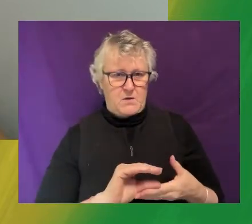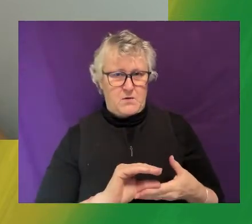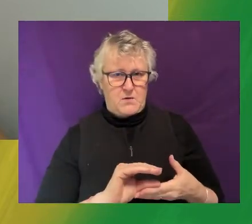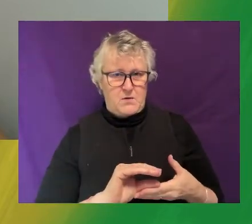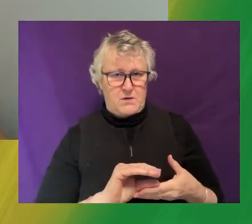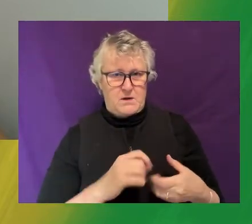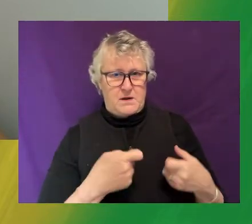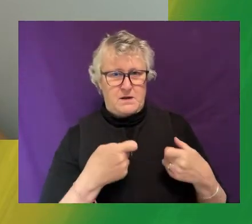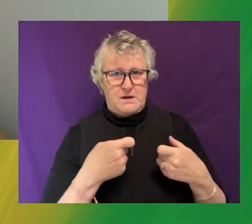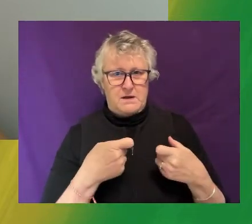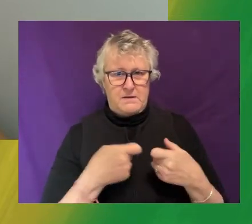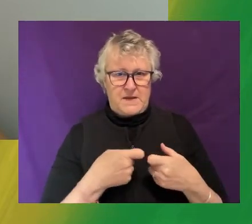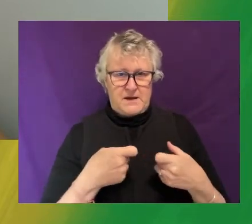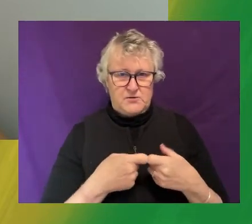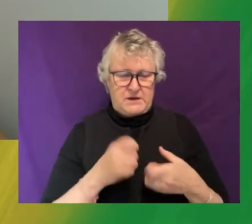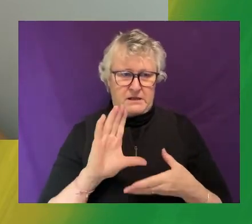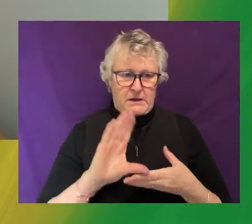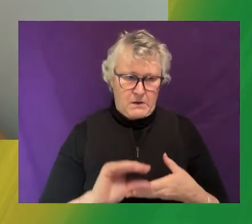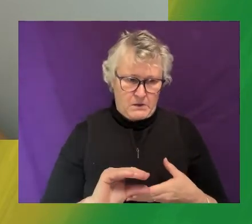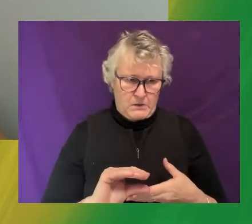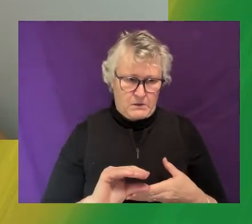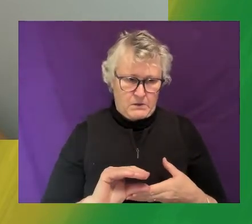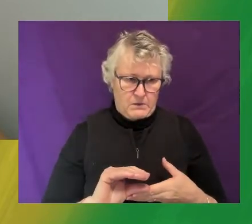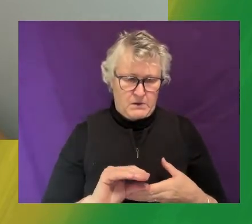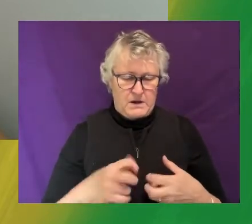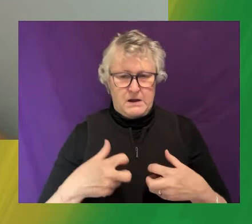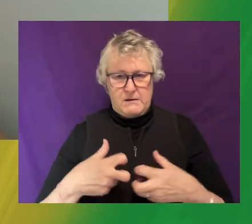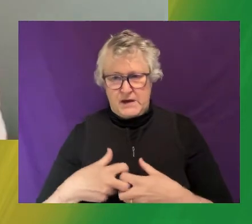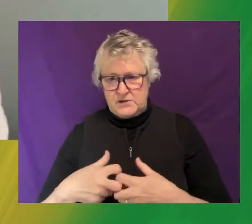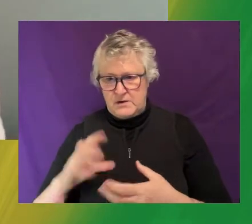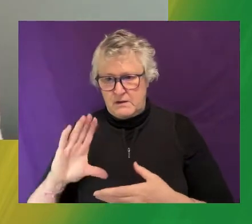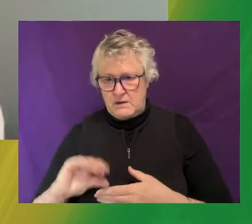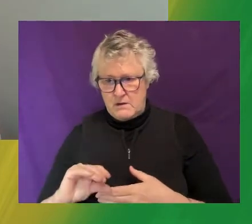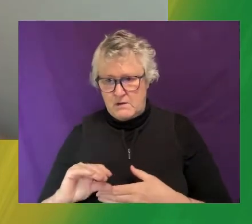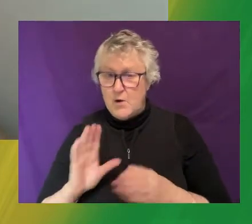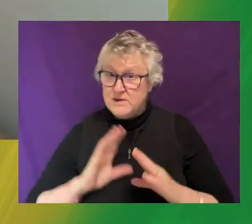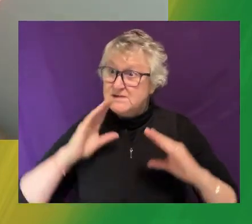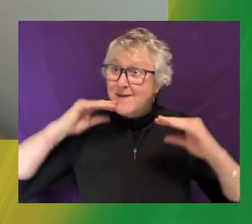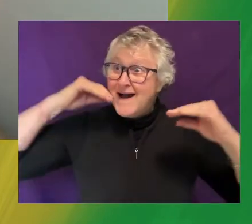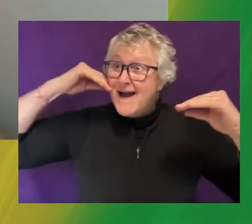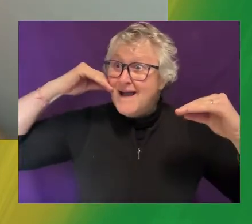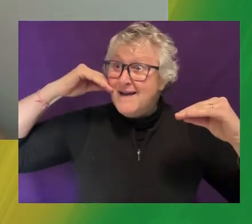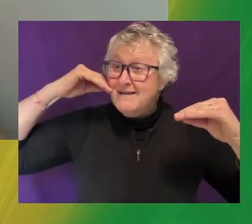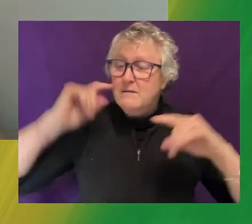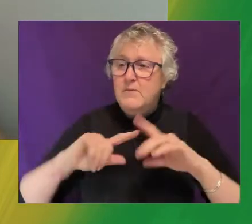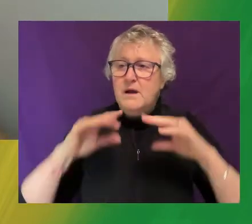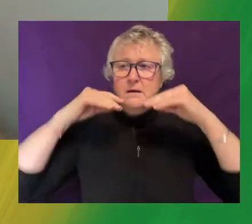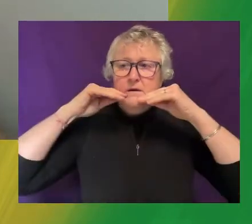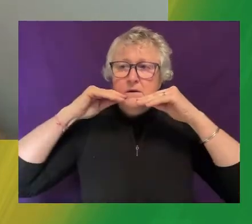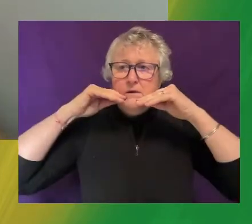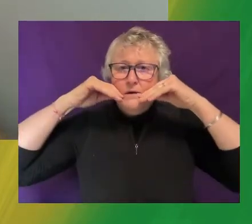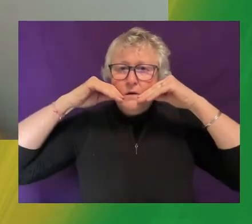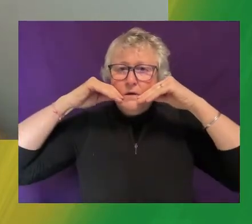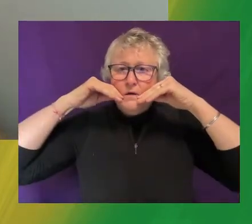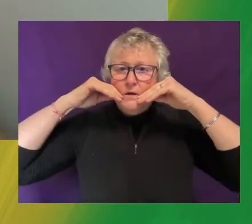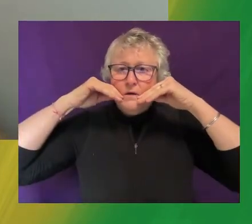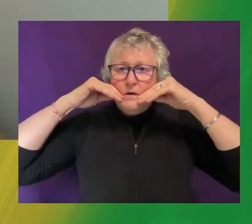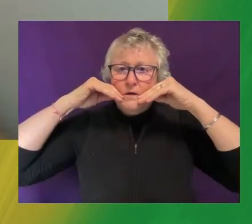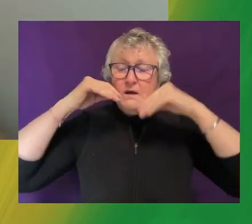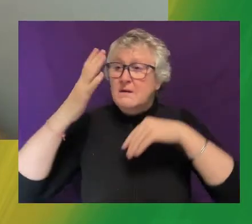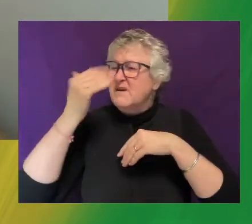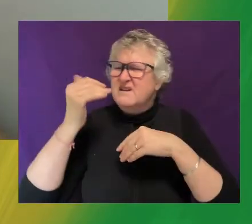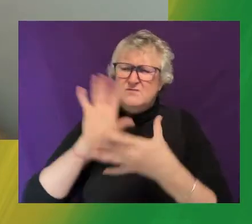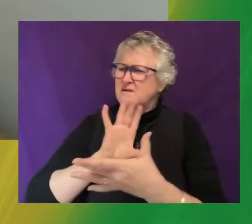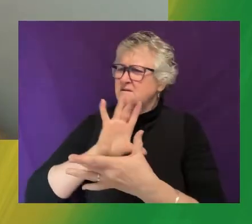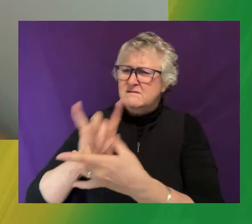Battery low. We smile, but our smile doesn't reach our eyes because we're disconnected. We